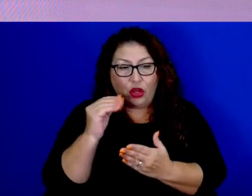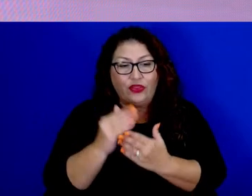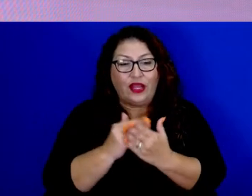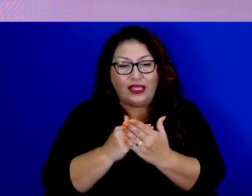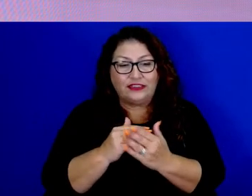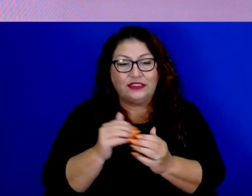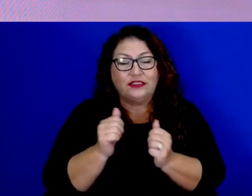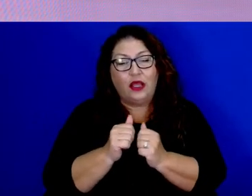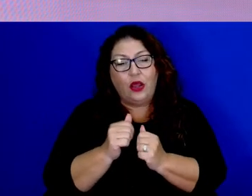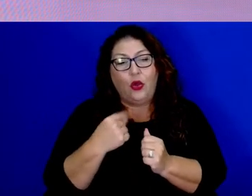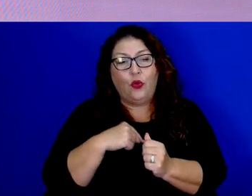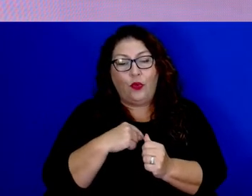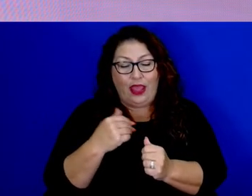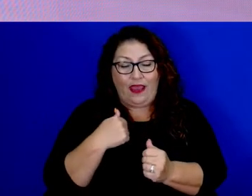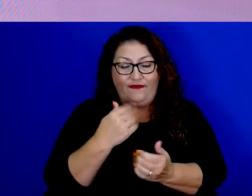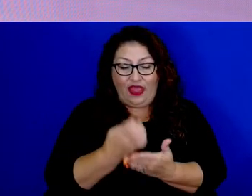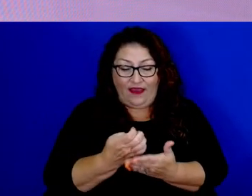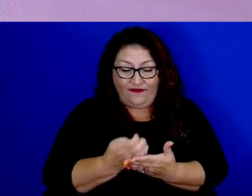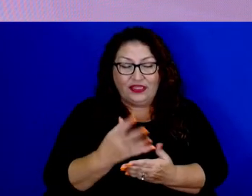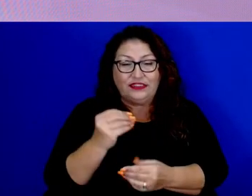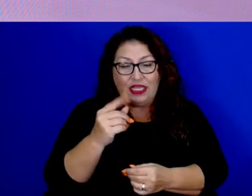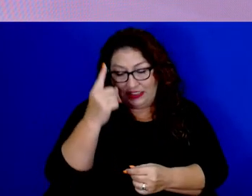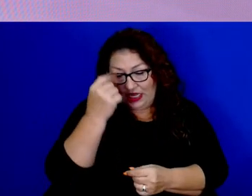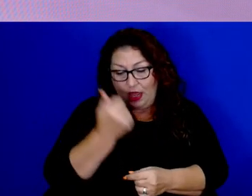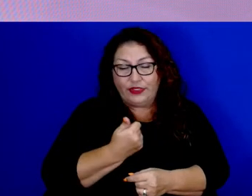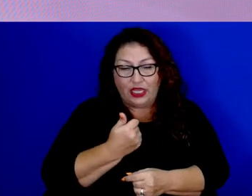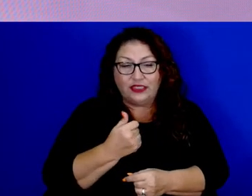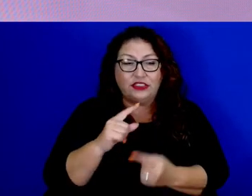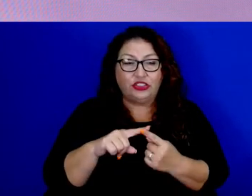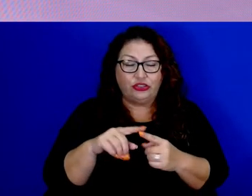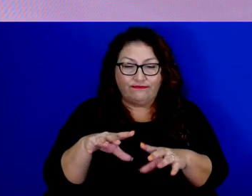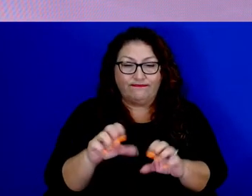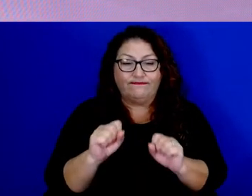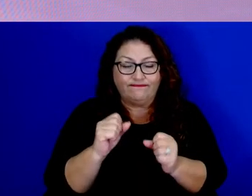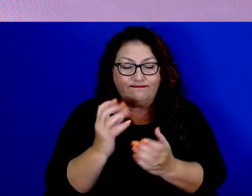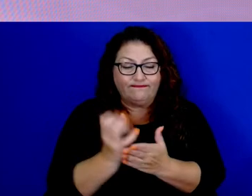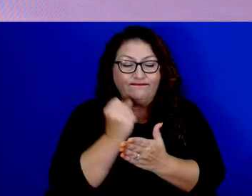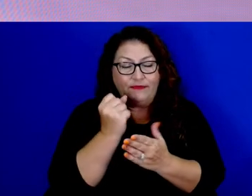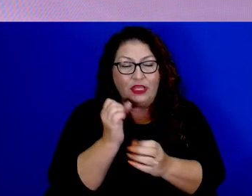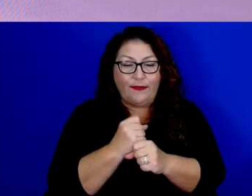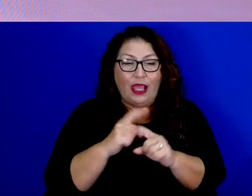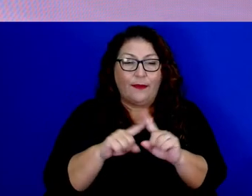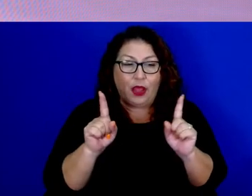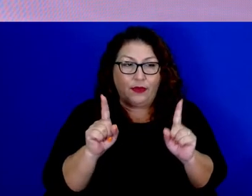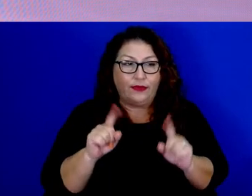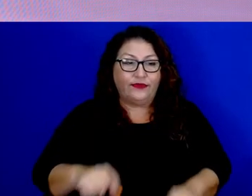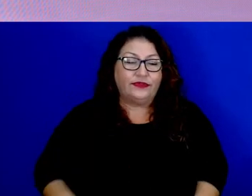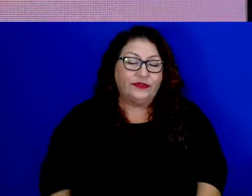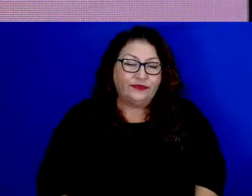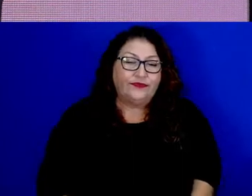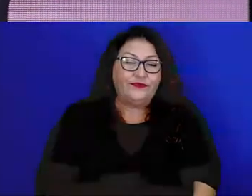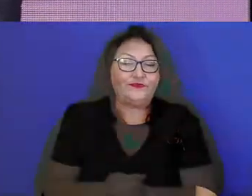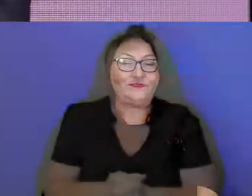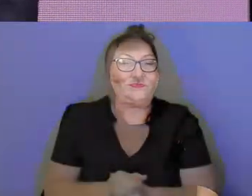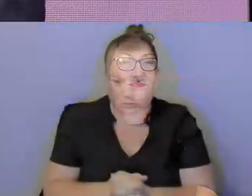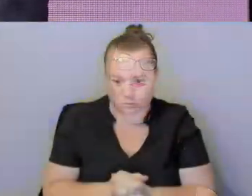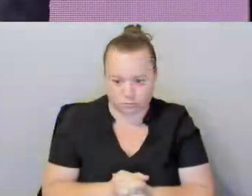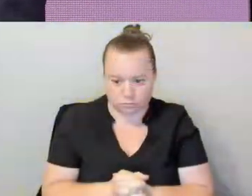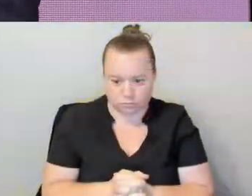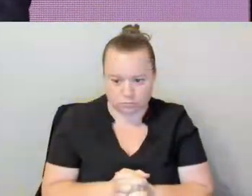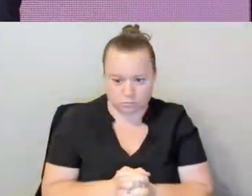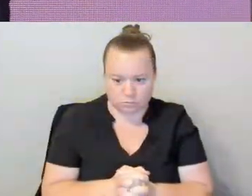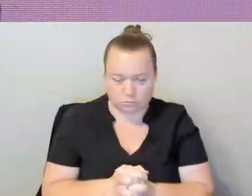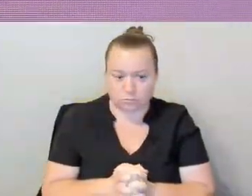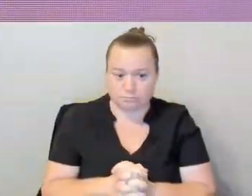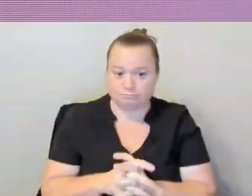and it's up to us to seize the moment to make a difference, I would say. A start warning. Thank you so